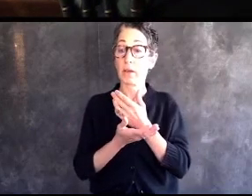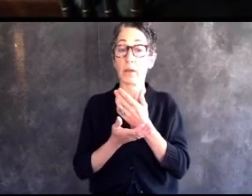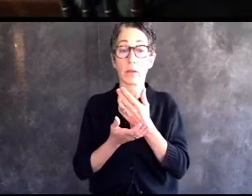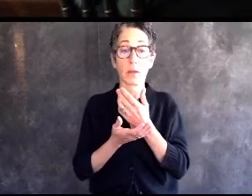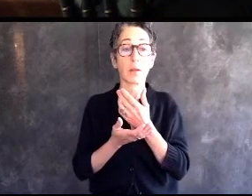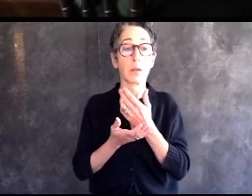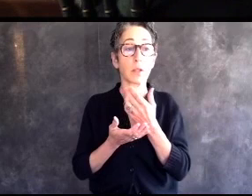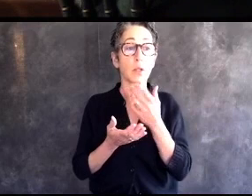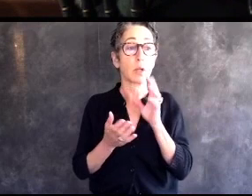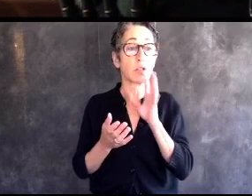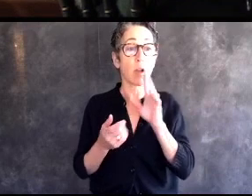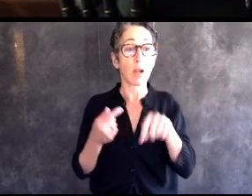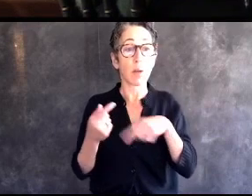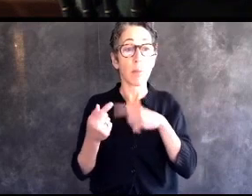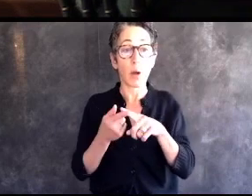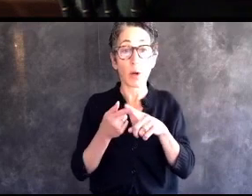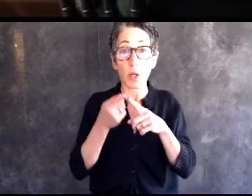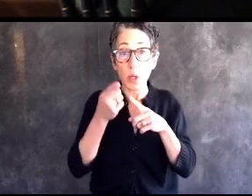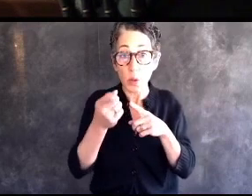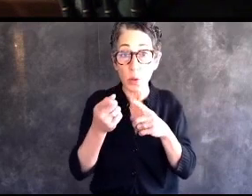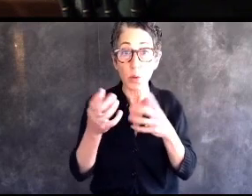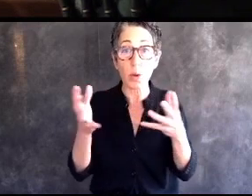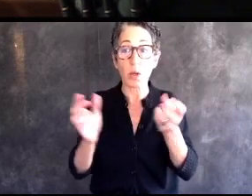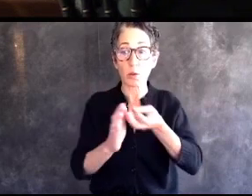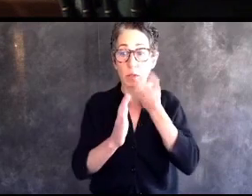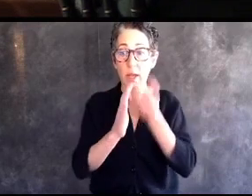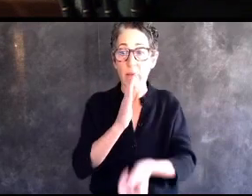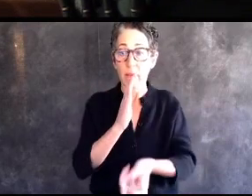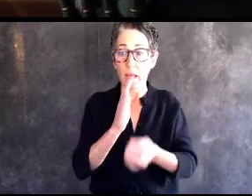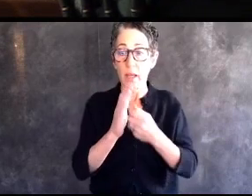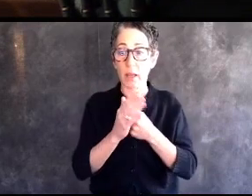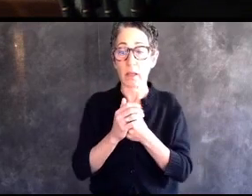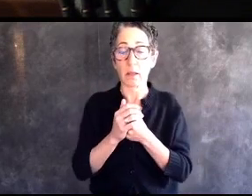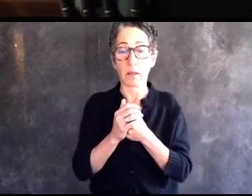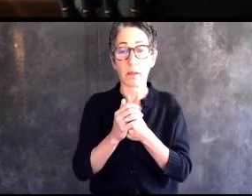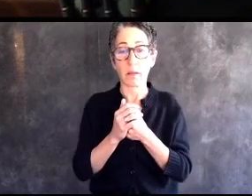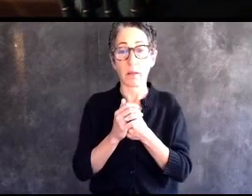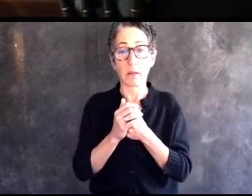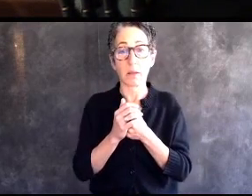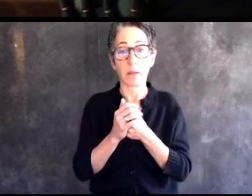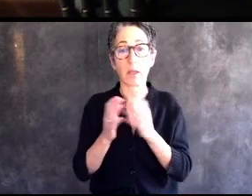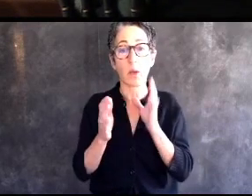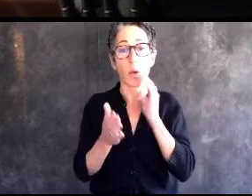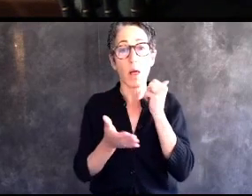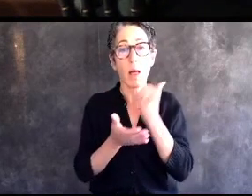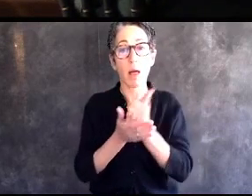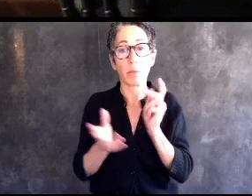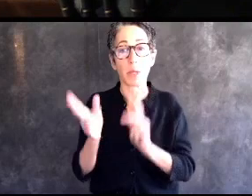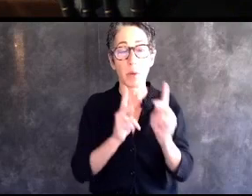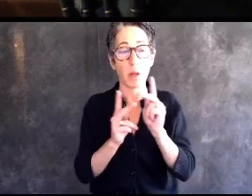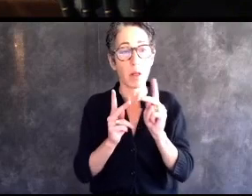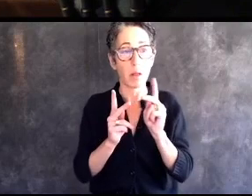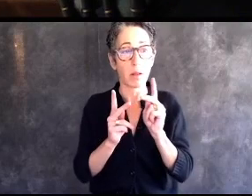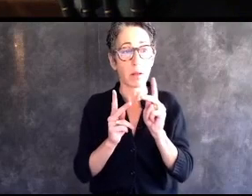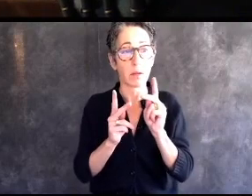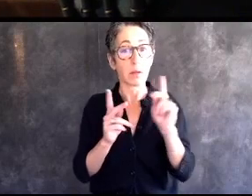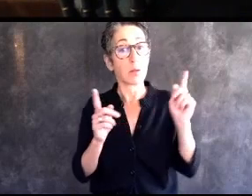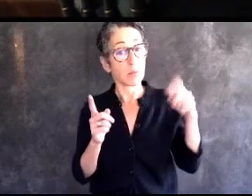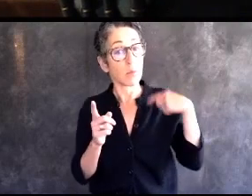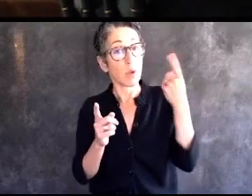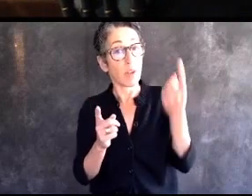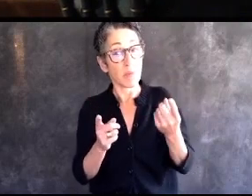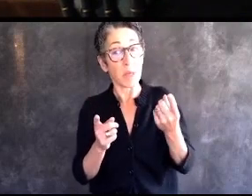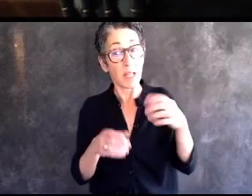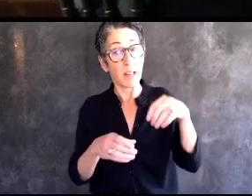you, let's dive in. And I think it might help people here, just as we begin the conversation, if you would just give a